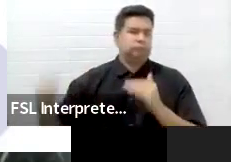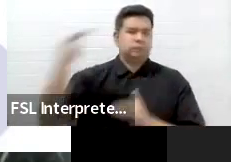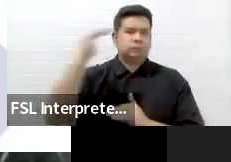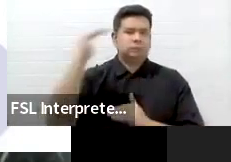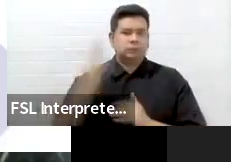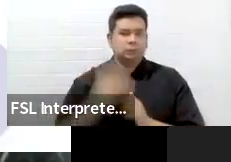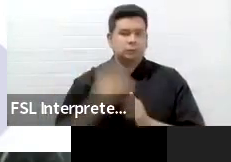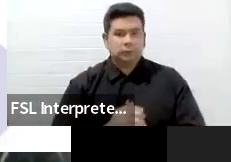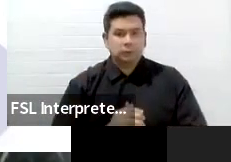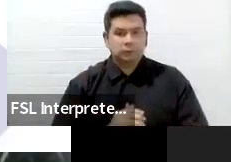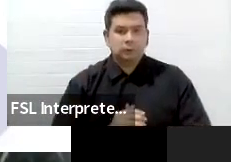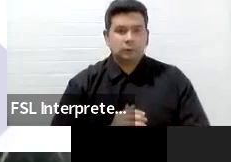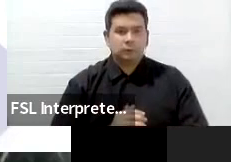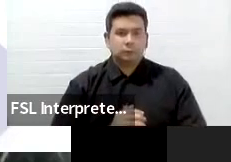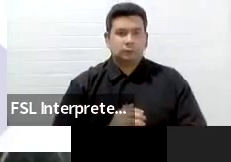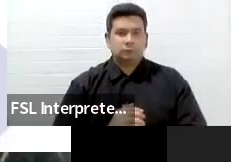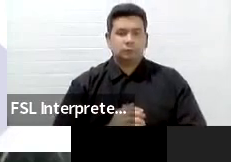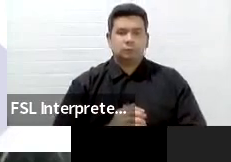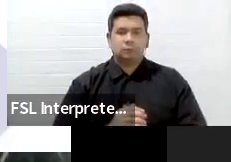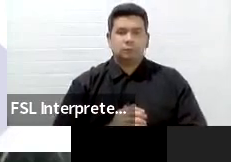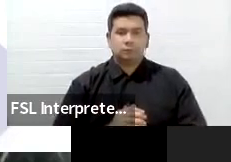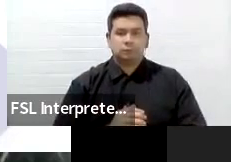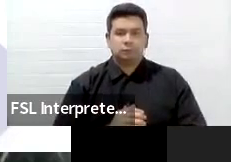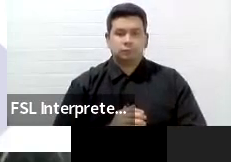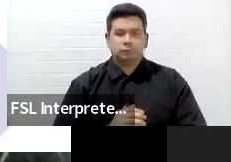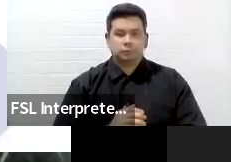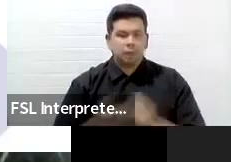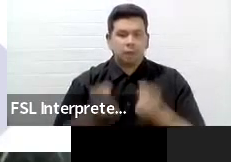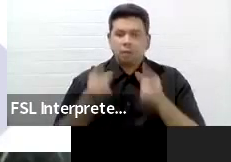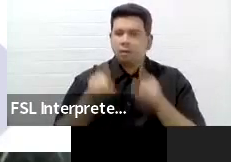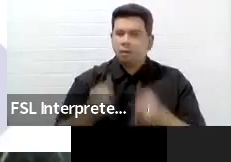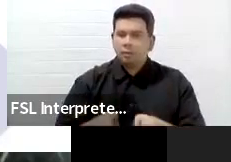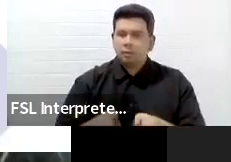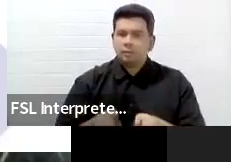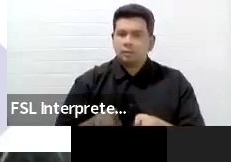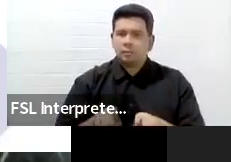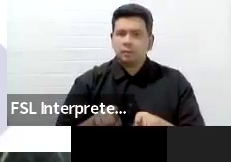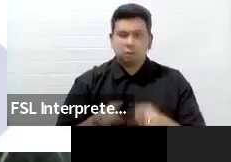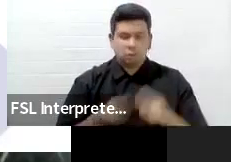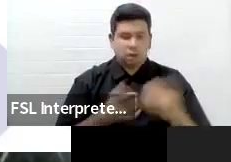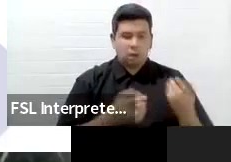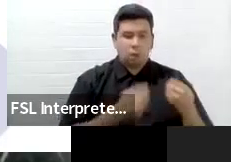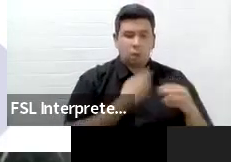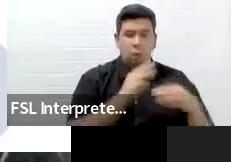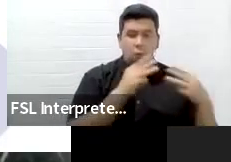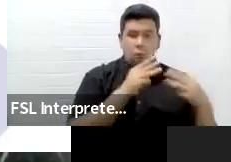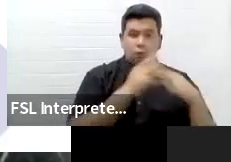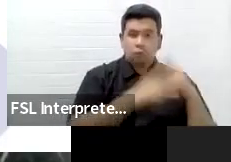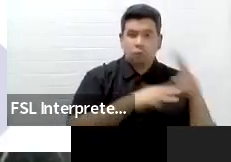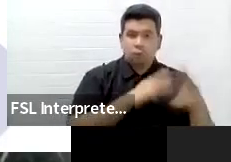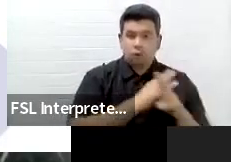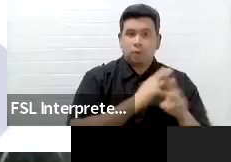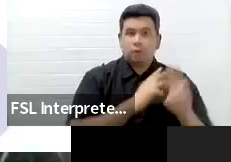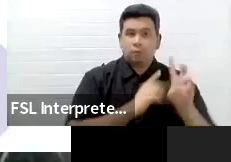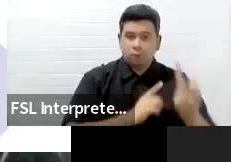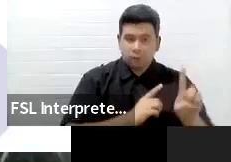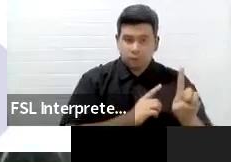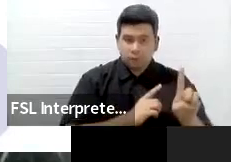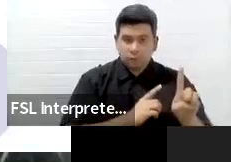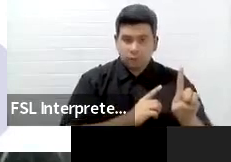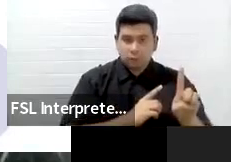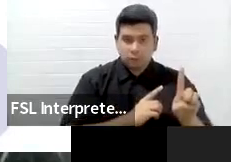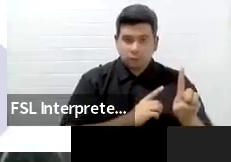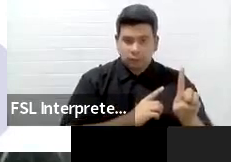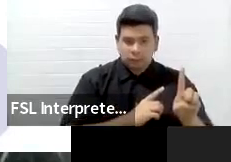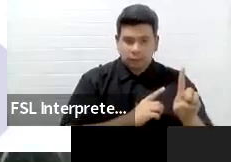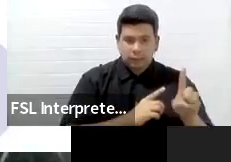at the towards the end of the First World War, which lasted from 1914 to